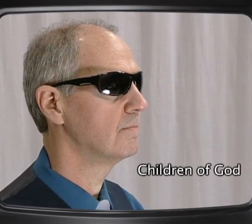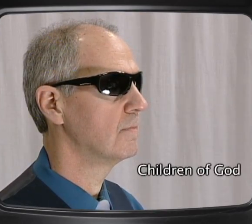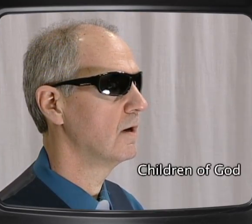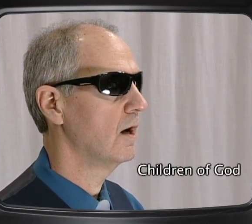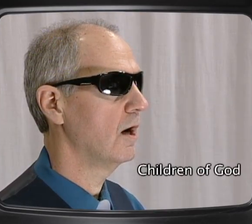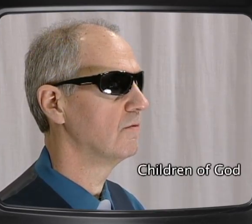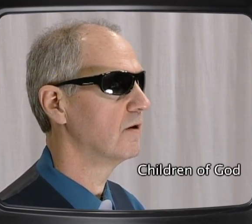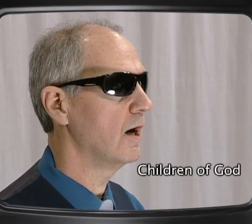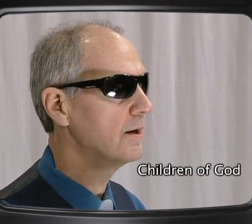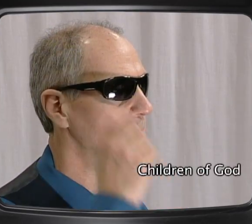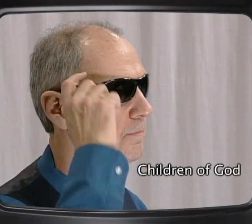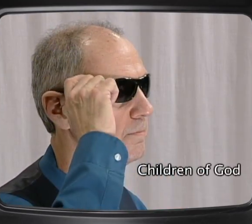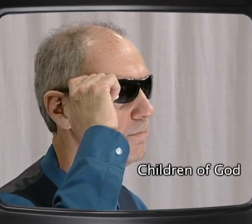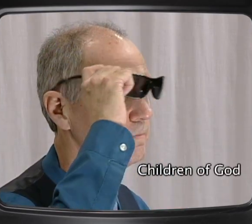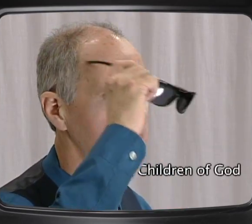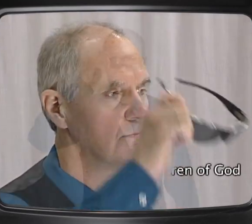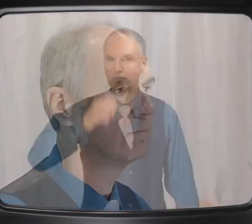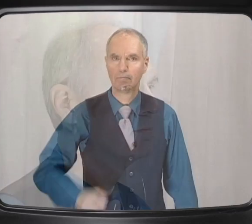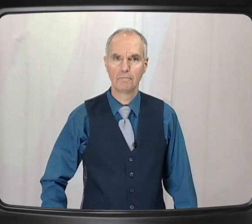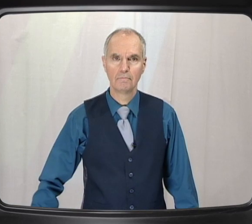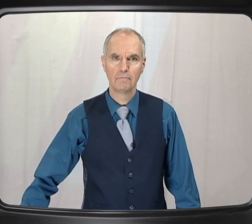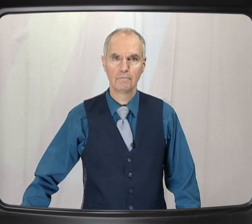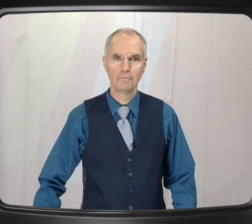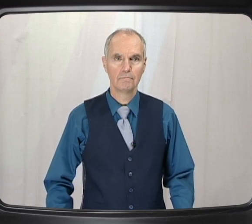children of God.